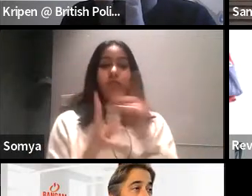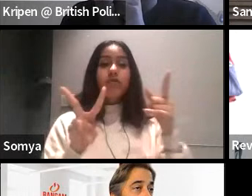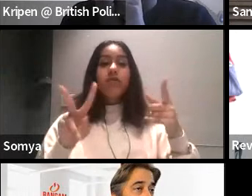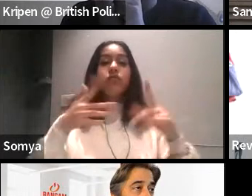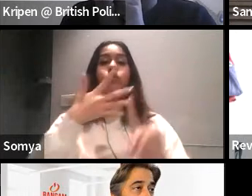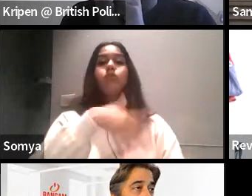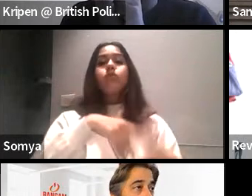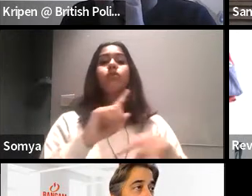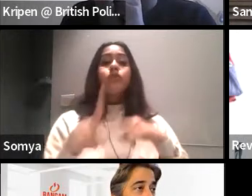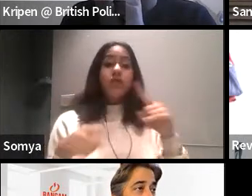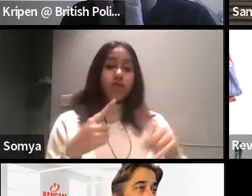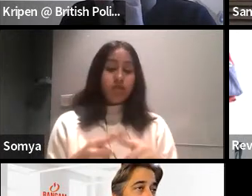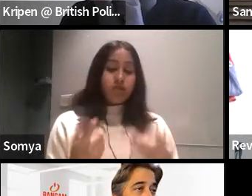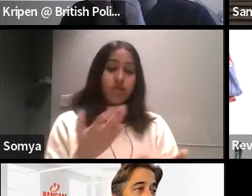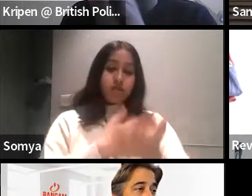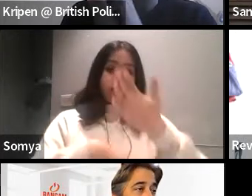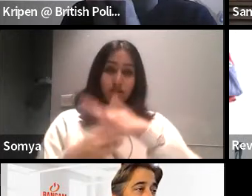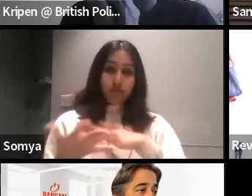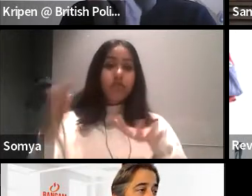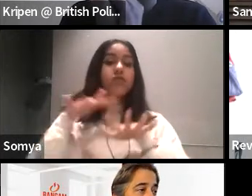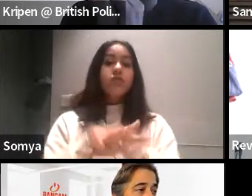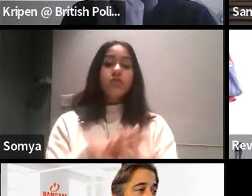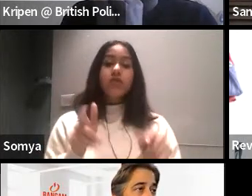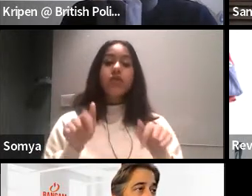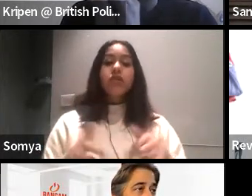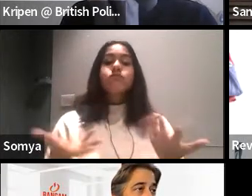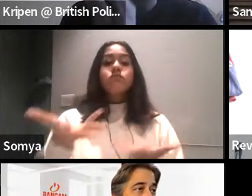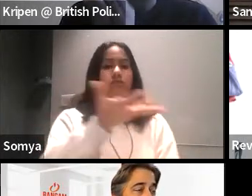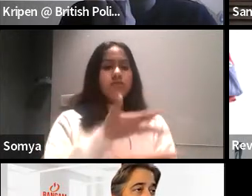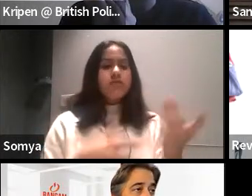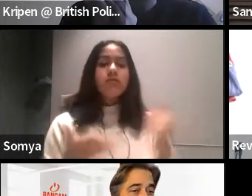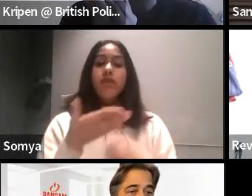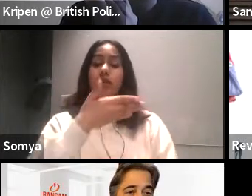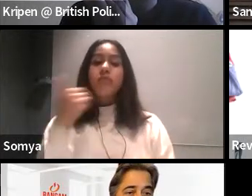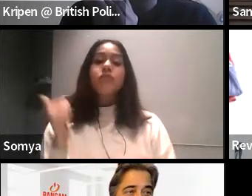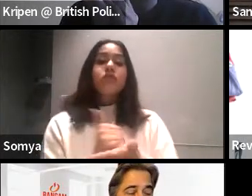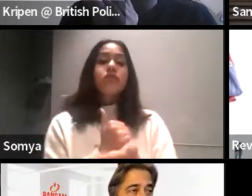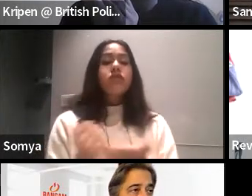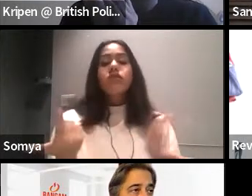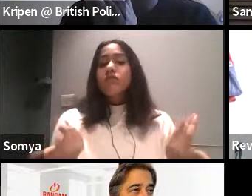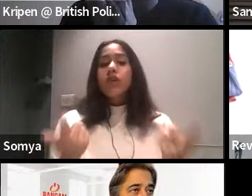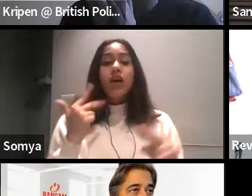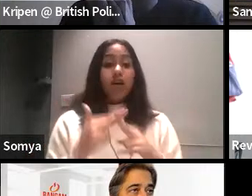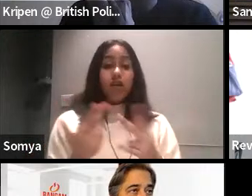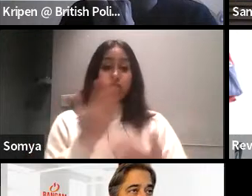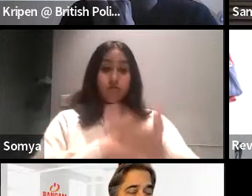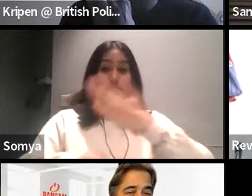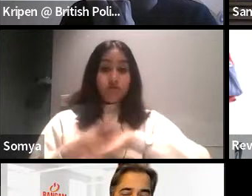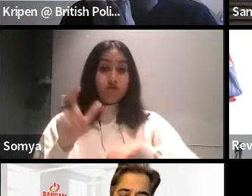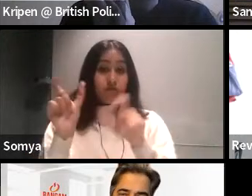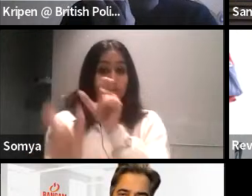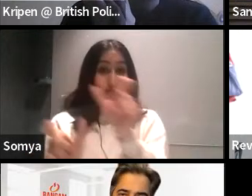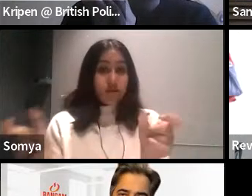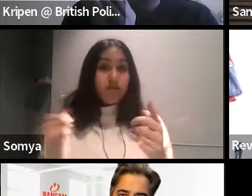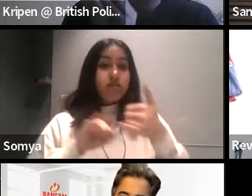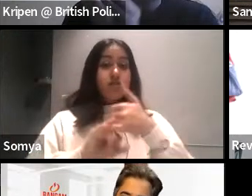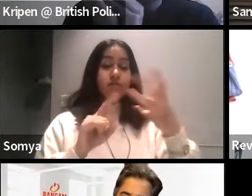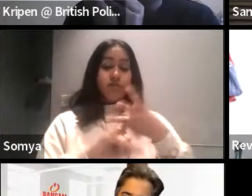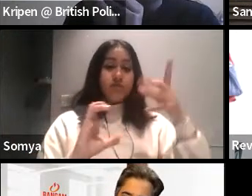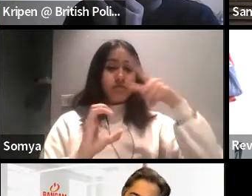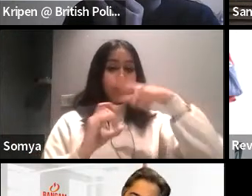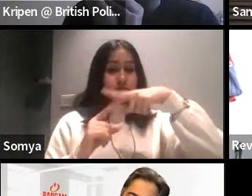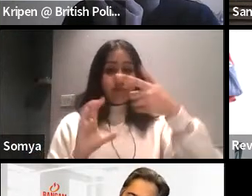Inclusion. We will be discussing on global best practices for empowering the disability sector,